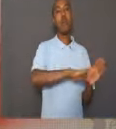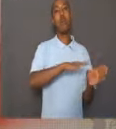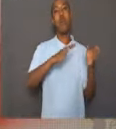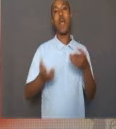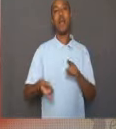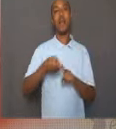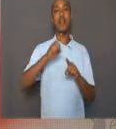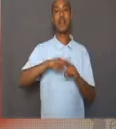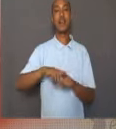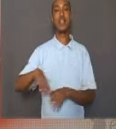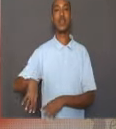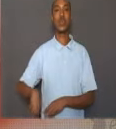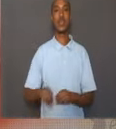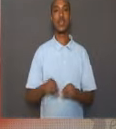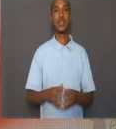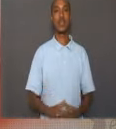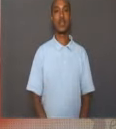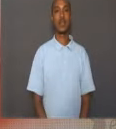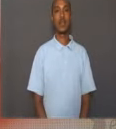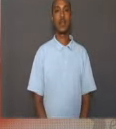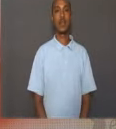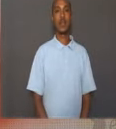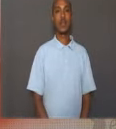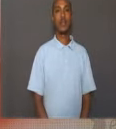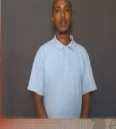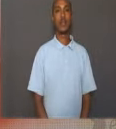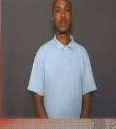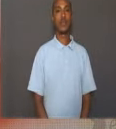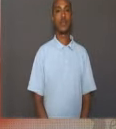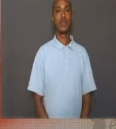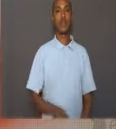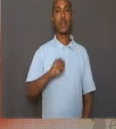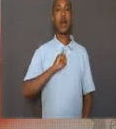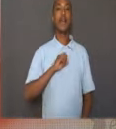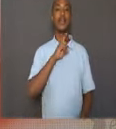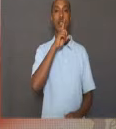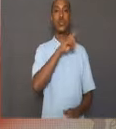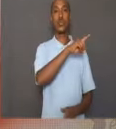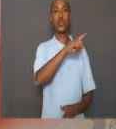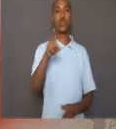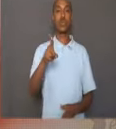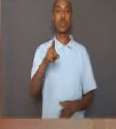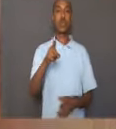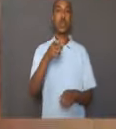Welcome back, students. I trust this was not too difficult for you.